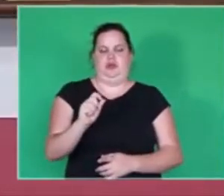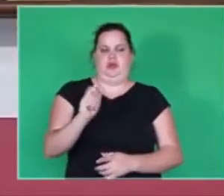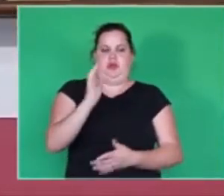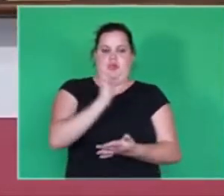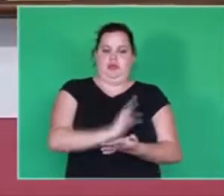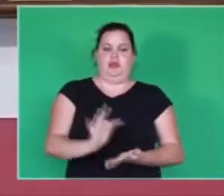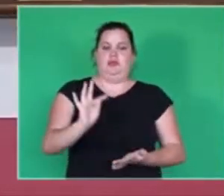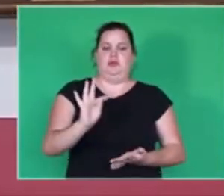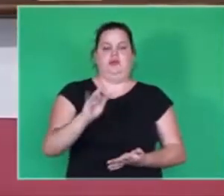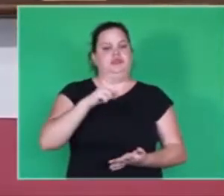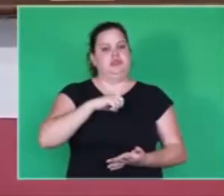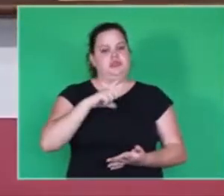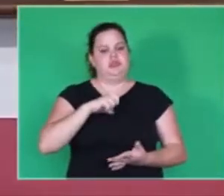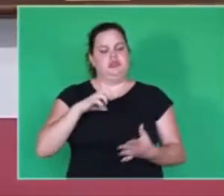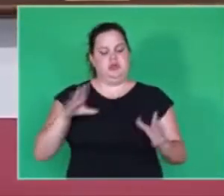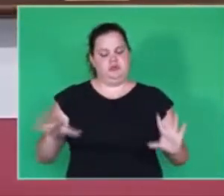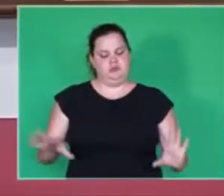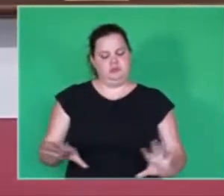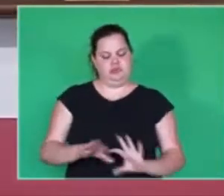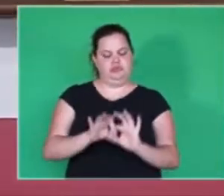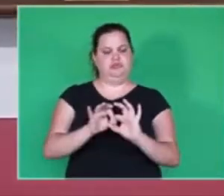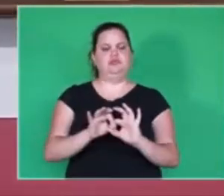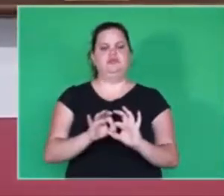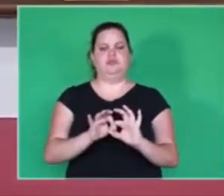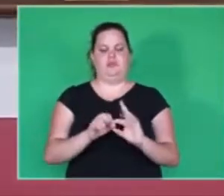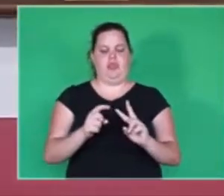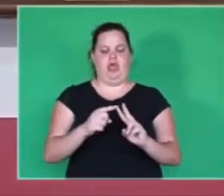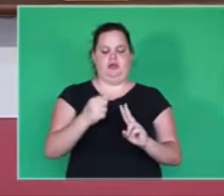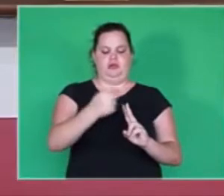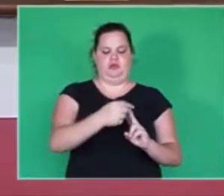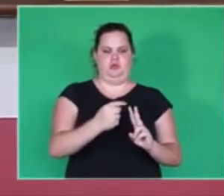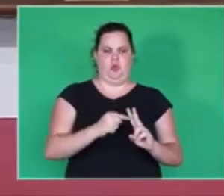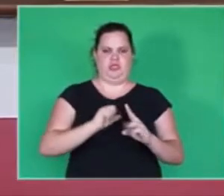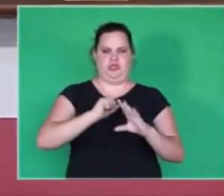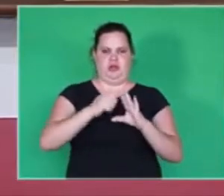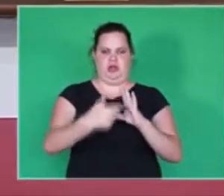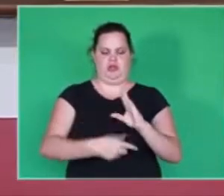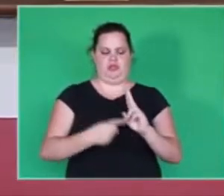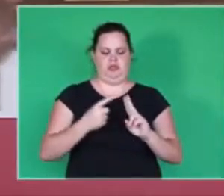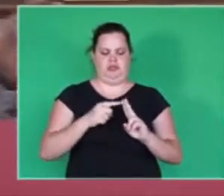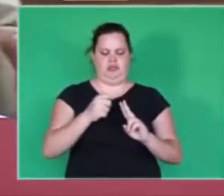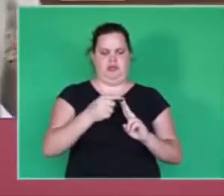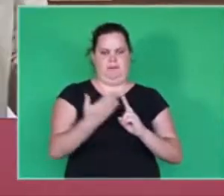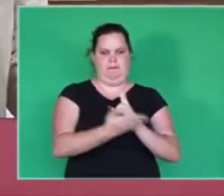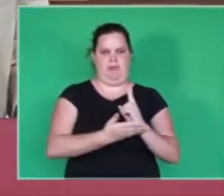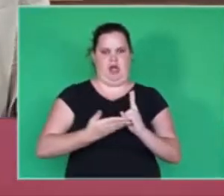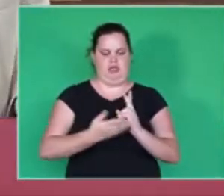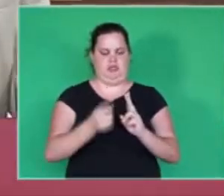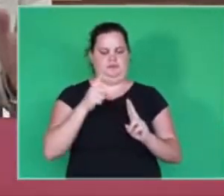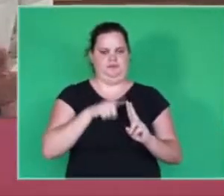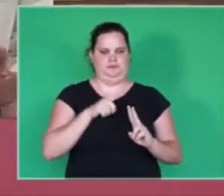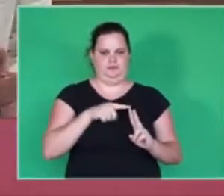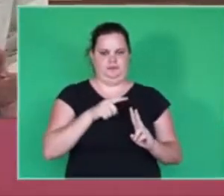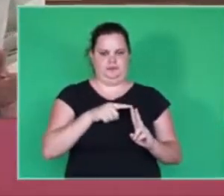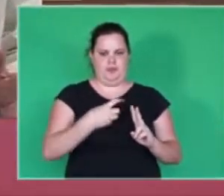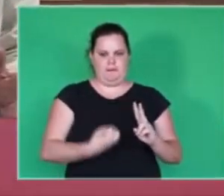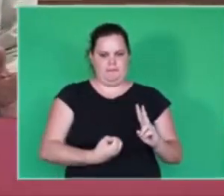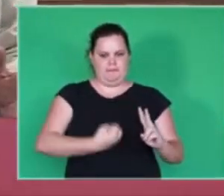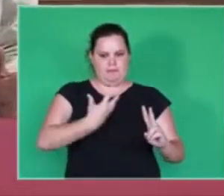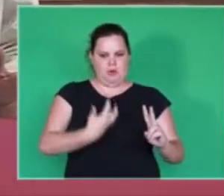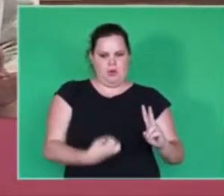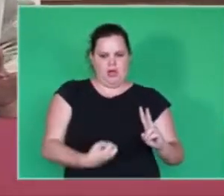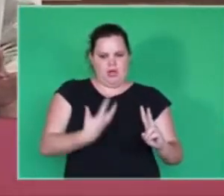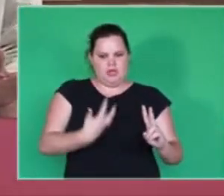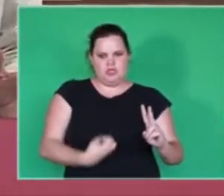understood, was linked to two aspects. They were the